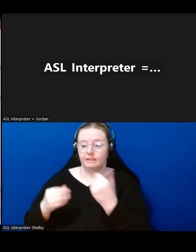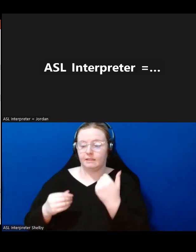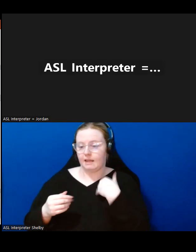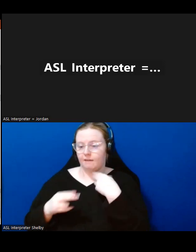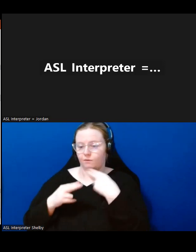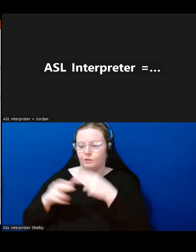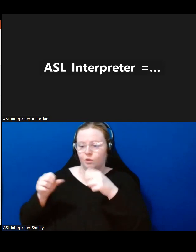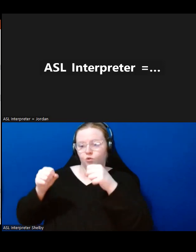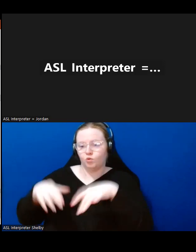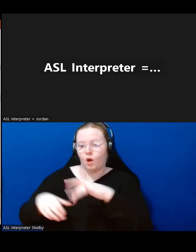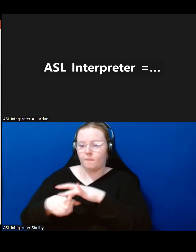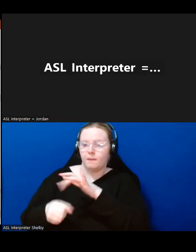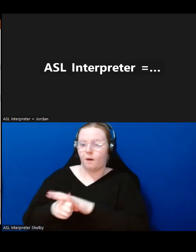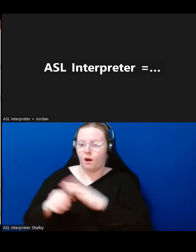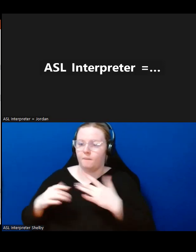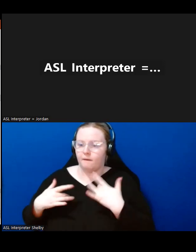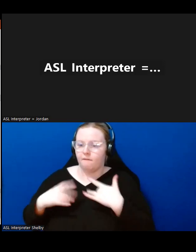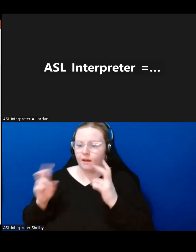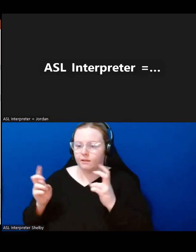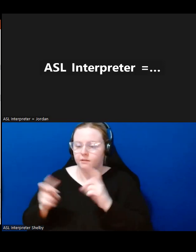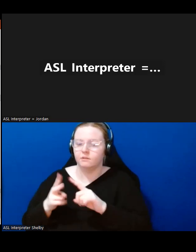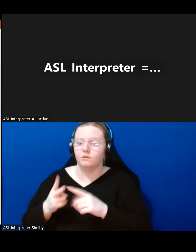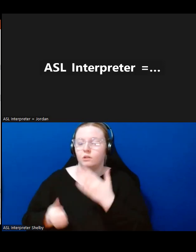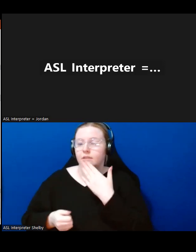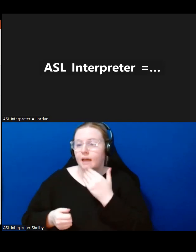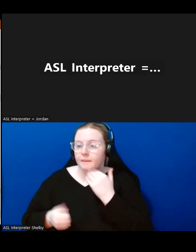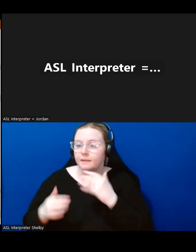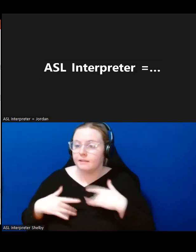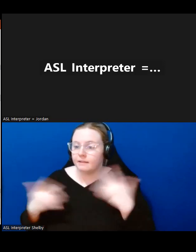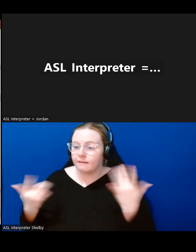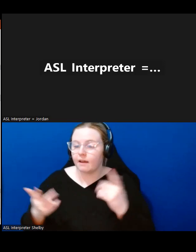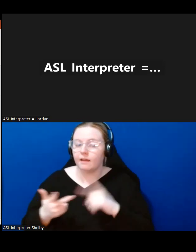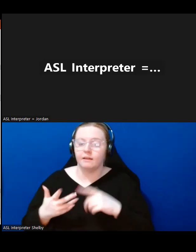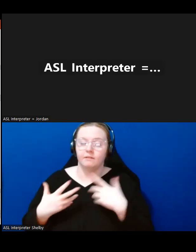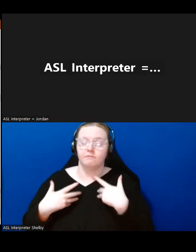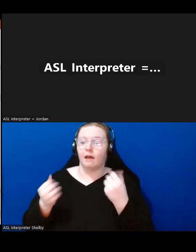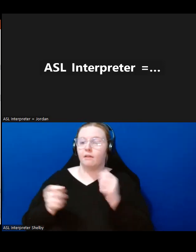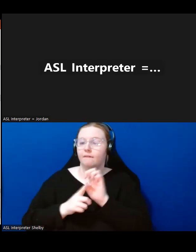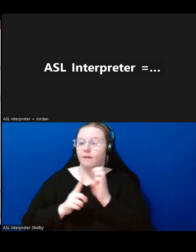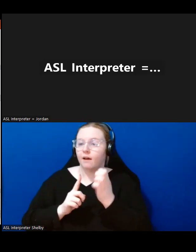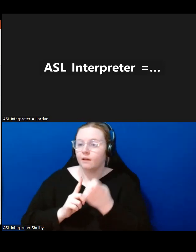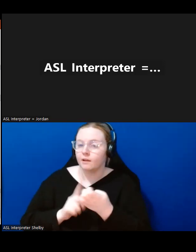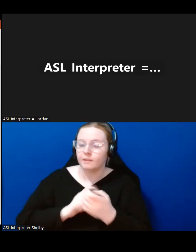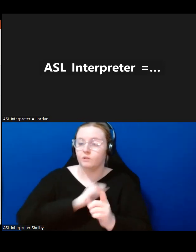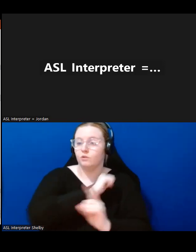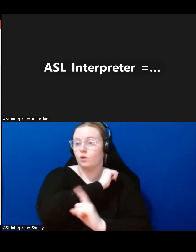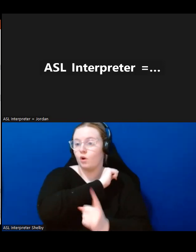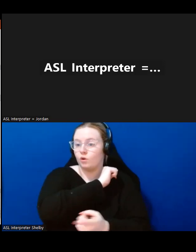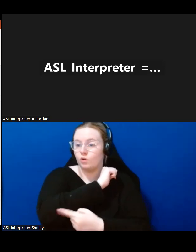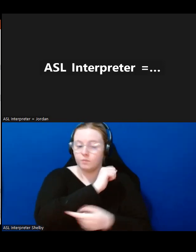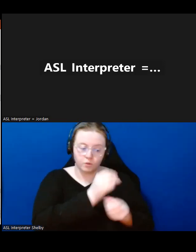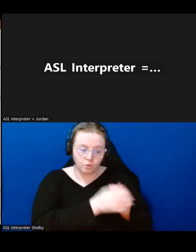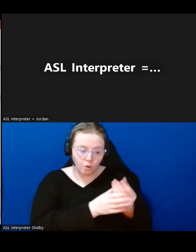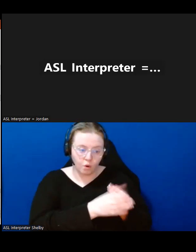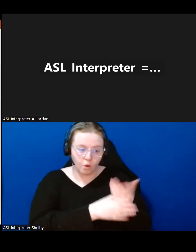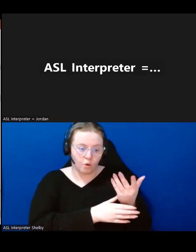campaign. We've done things around diabetes prevention and healthy environments and composting. So over the years, there's been